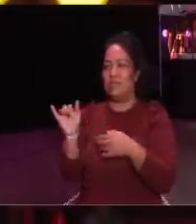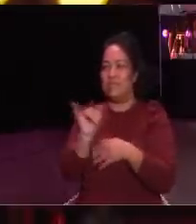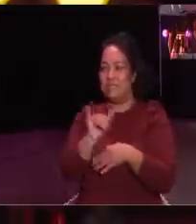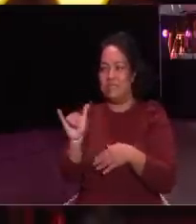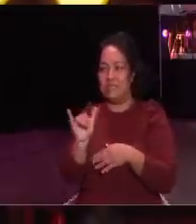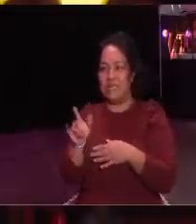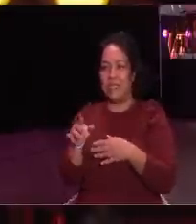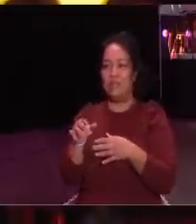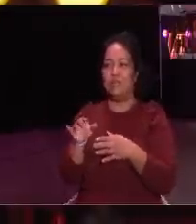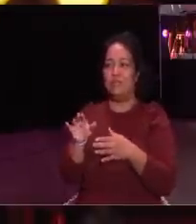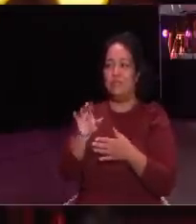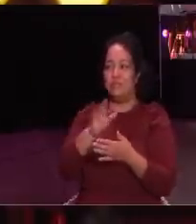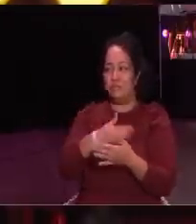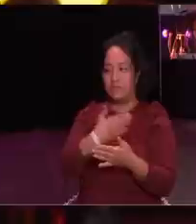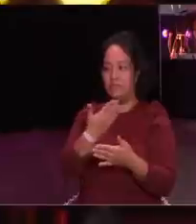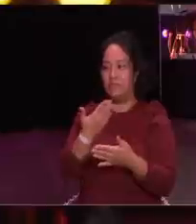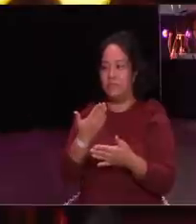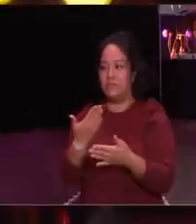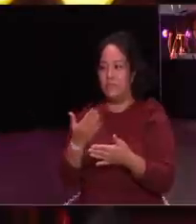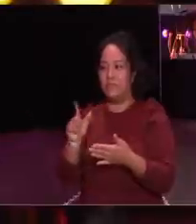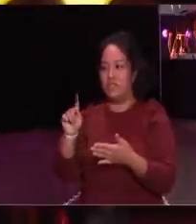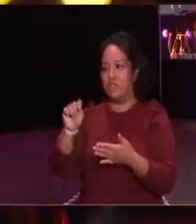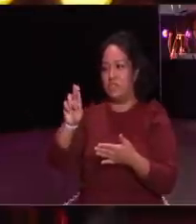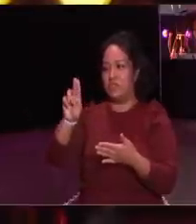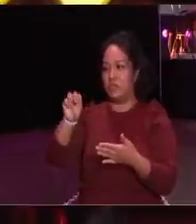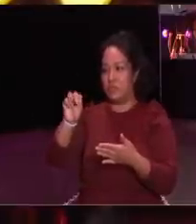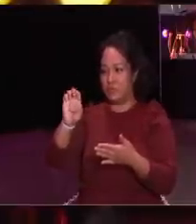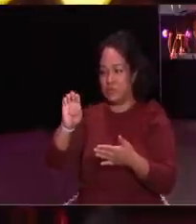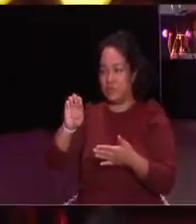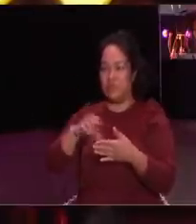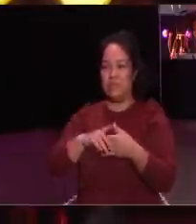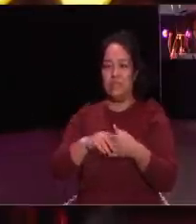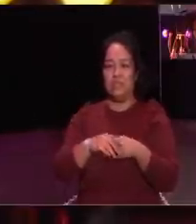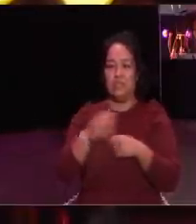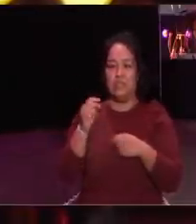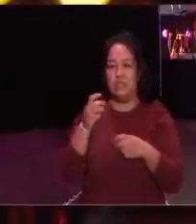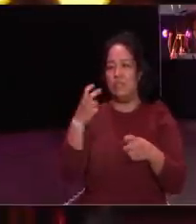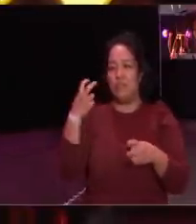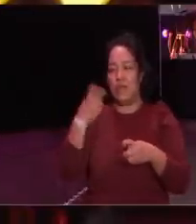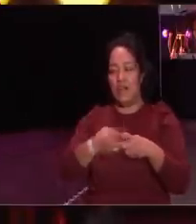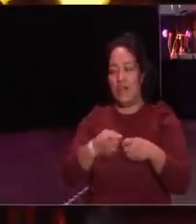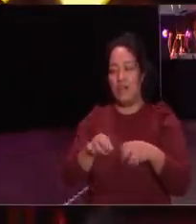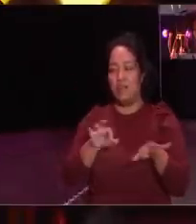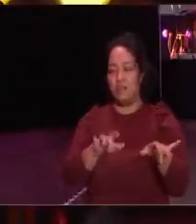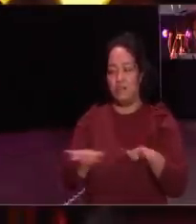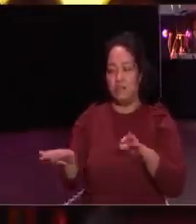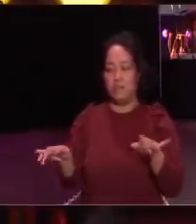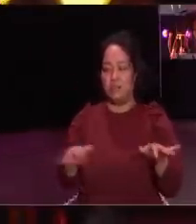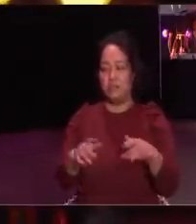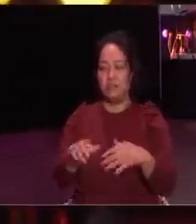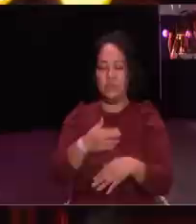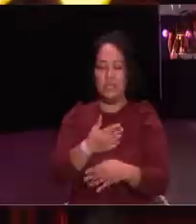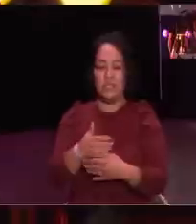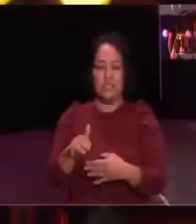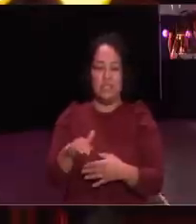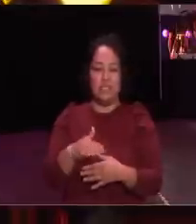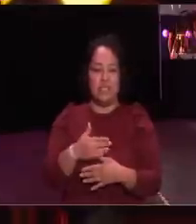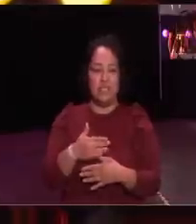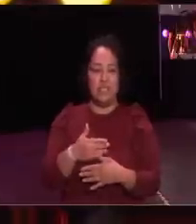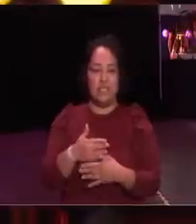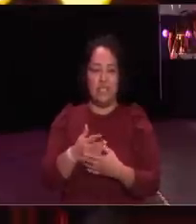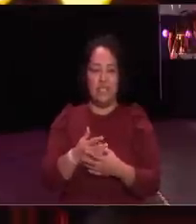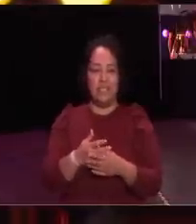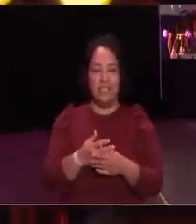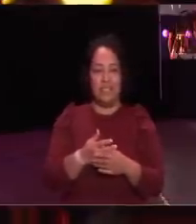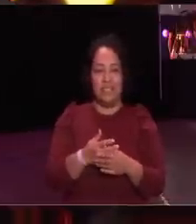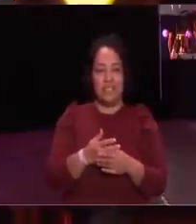el mismo tono. They all had the same tune. No era difícil ser músico. It wasn't difficult to be a usted musician. Tocaba en sol. If you sang in that certain tone, y podía